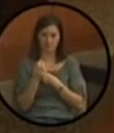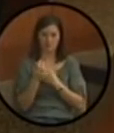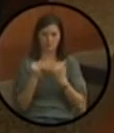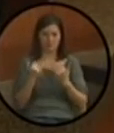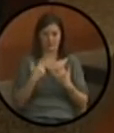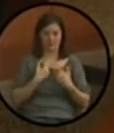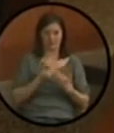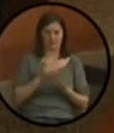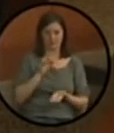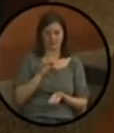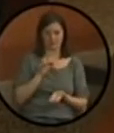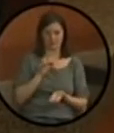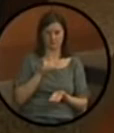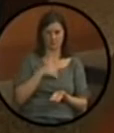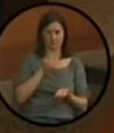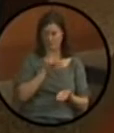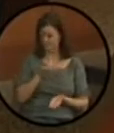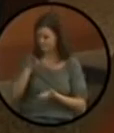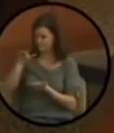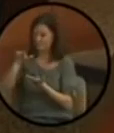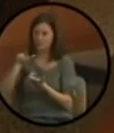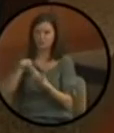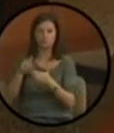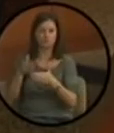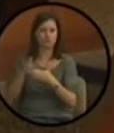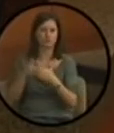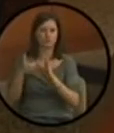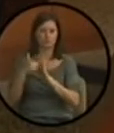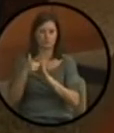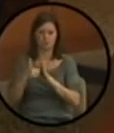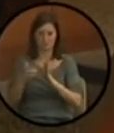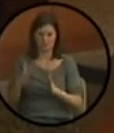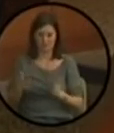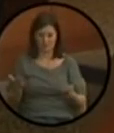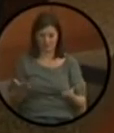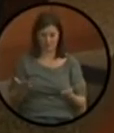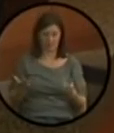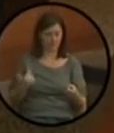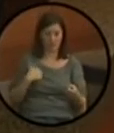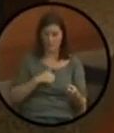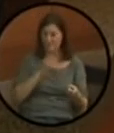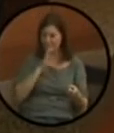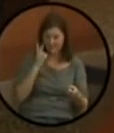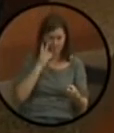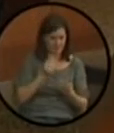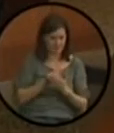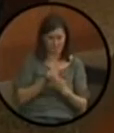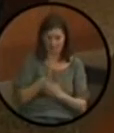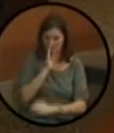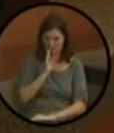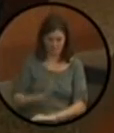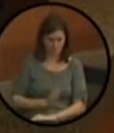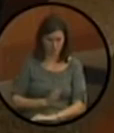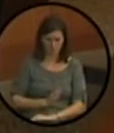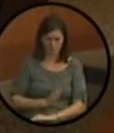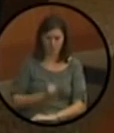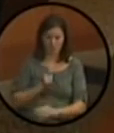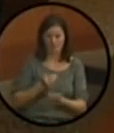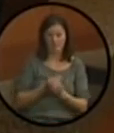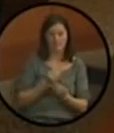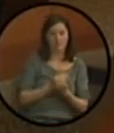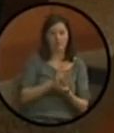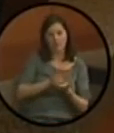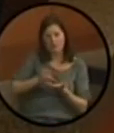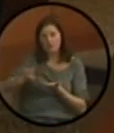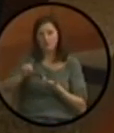that to the prosecuting attorney here in Boone County, and we never see it again. Those are the funds that go to the school